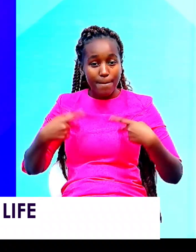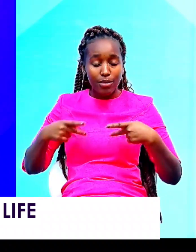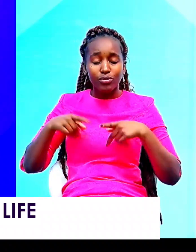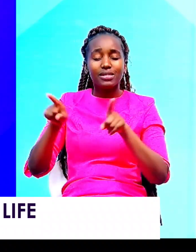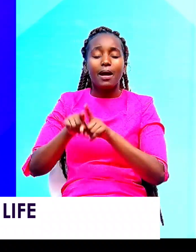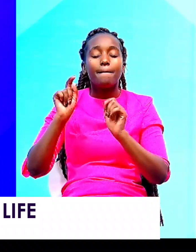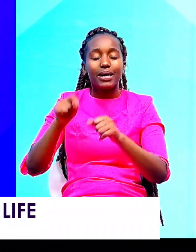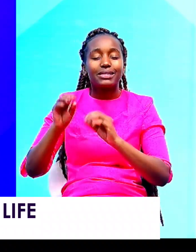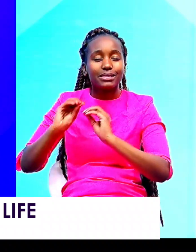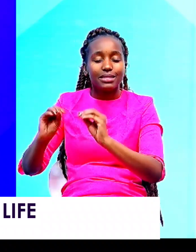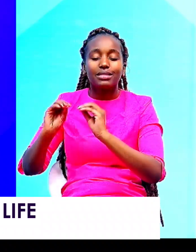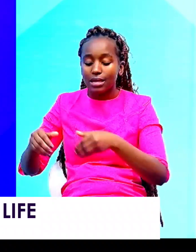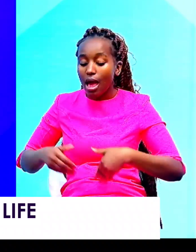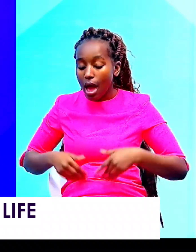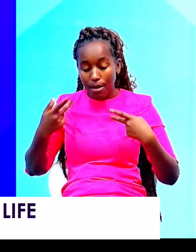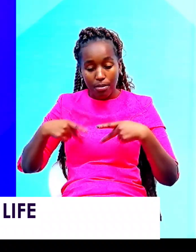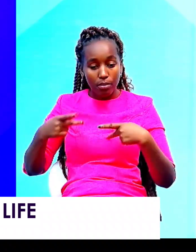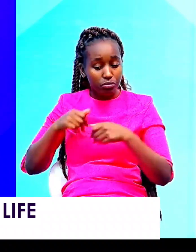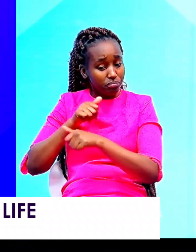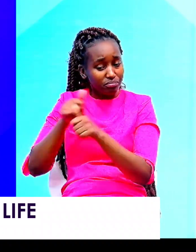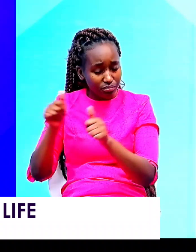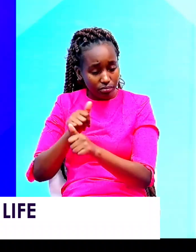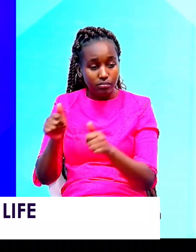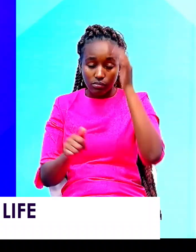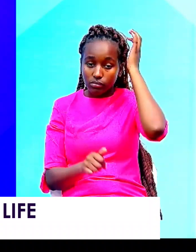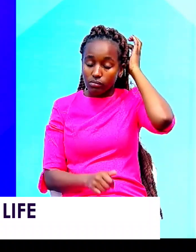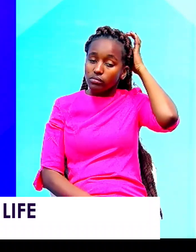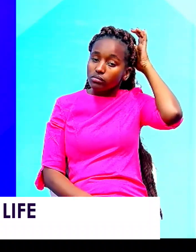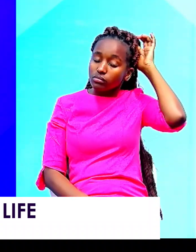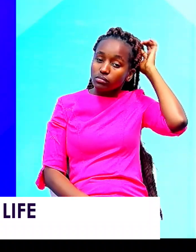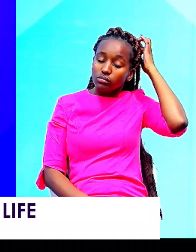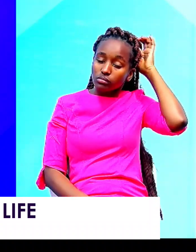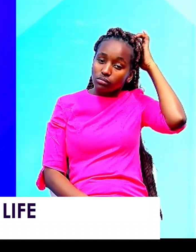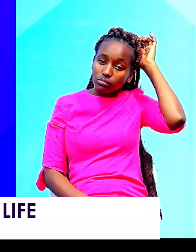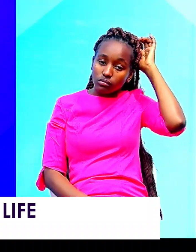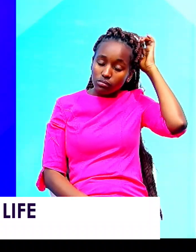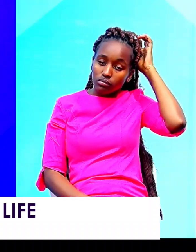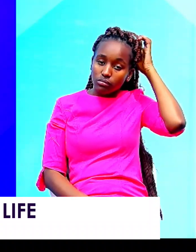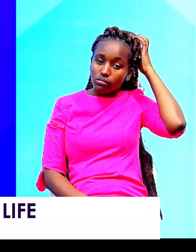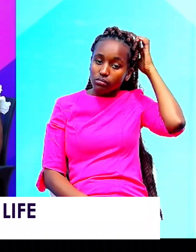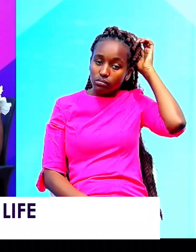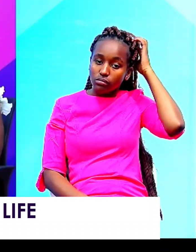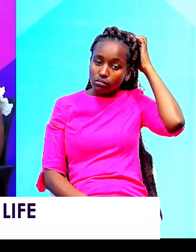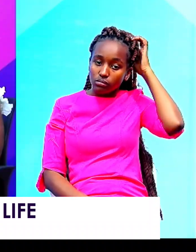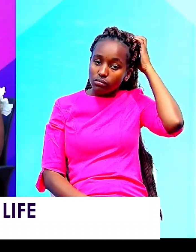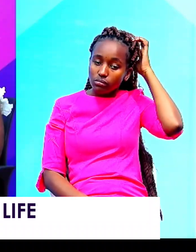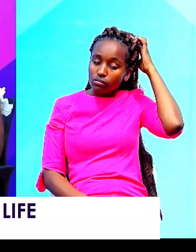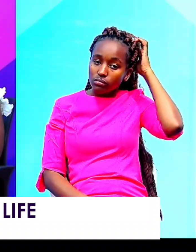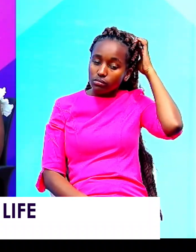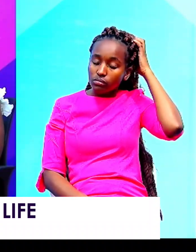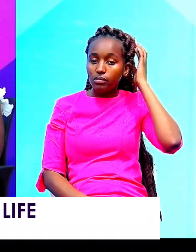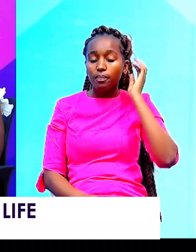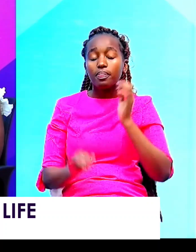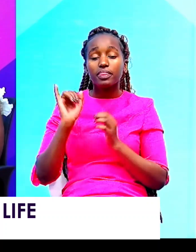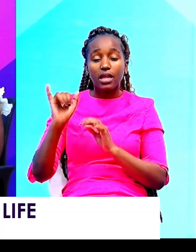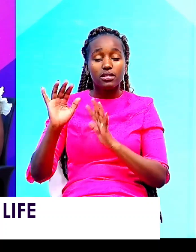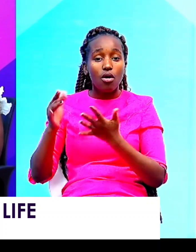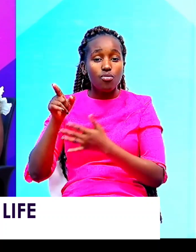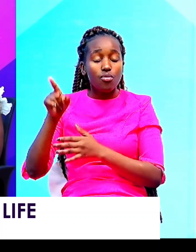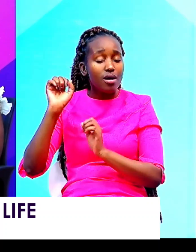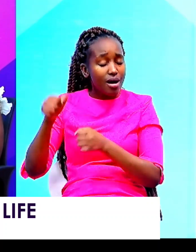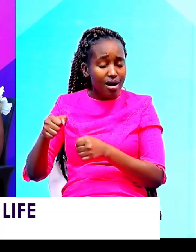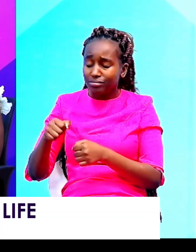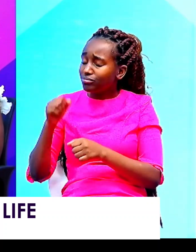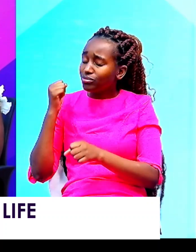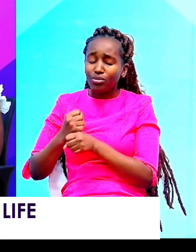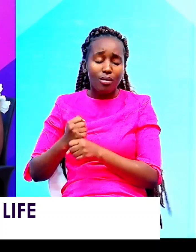to the younger generation. Groom the young. Yeah, Okay. that is the best that you can do. We owe them. Let me ask this very quickly, Yes.